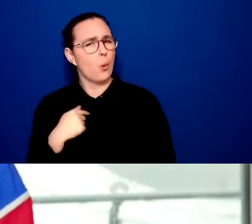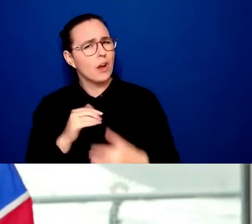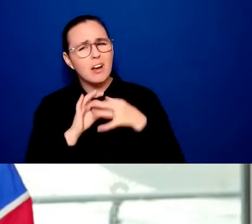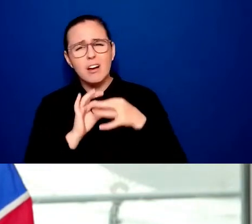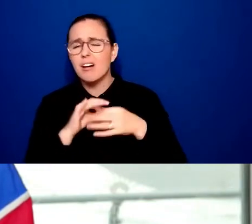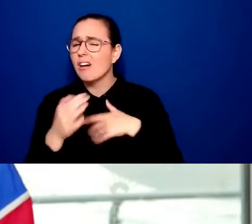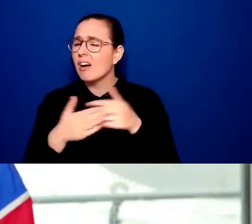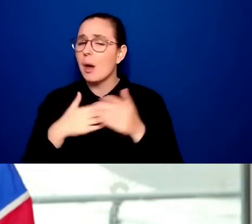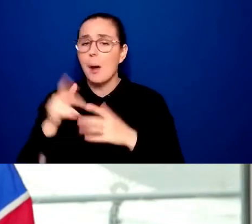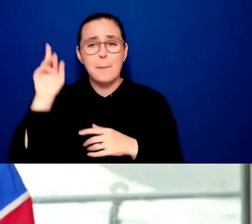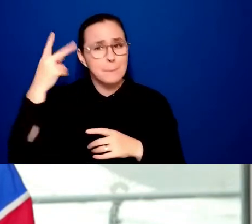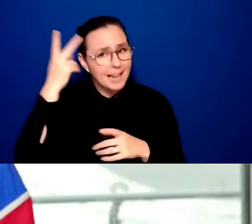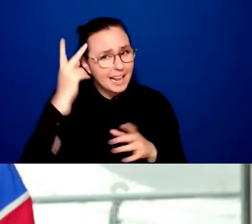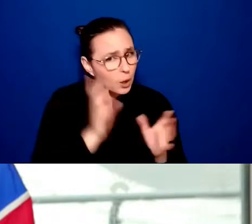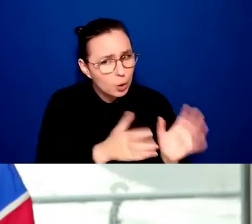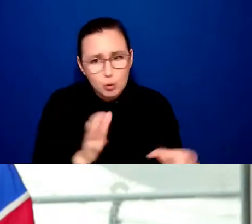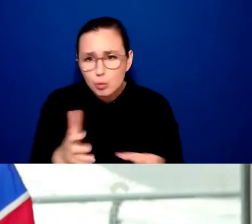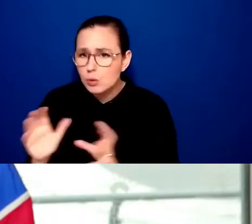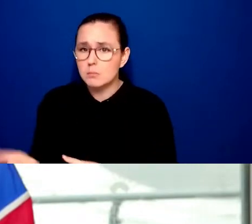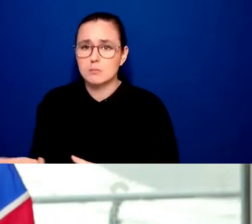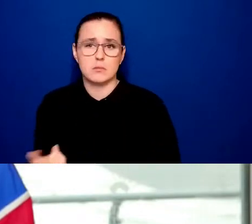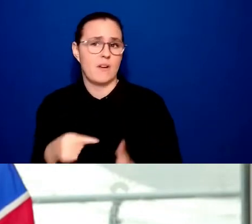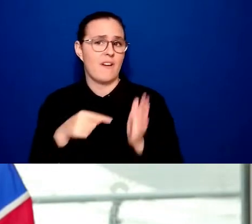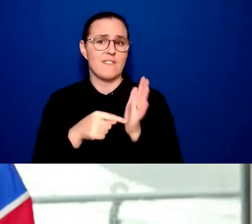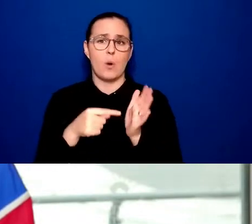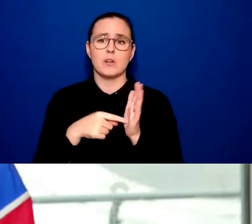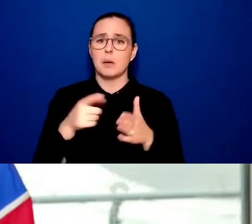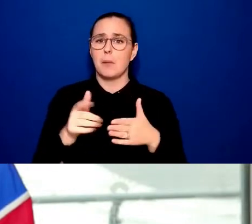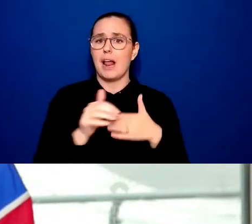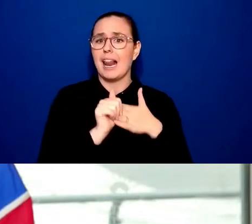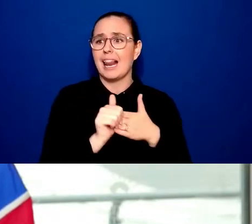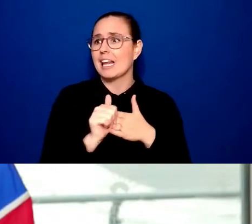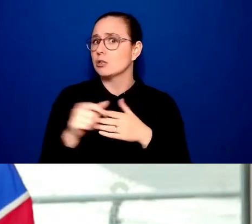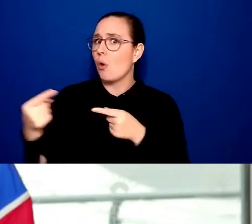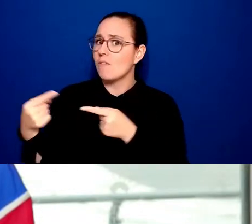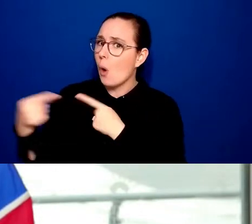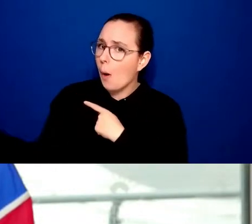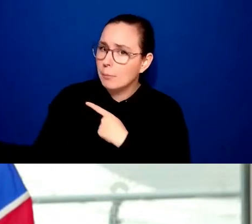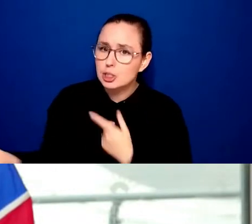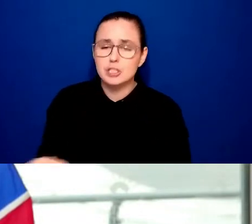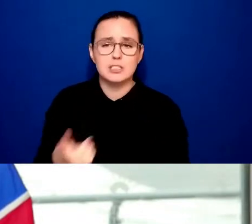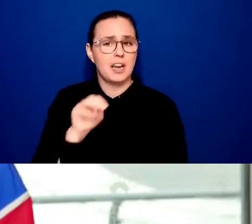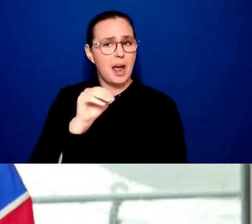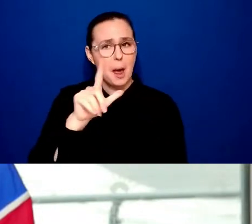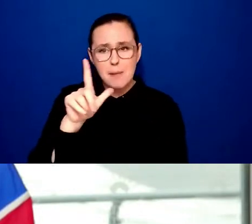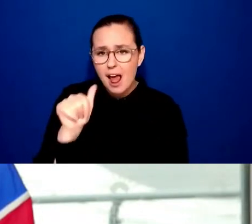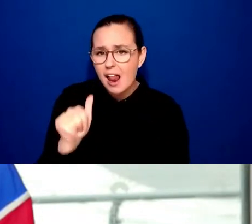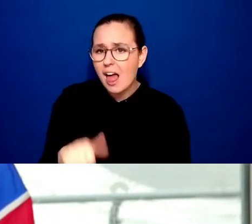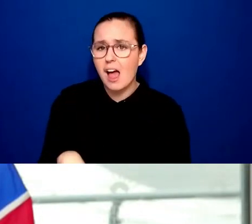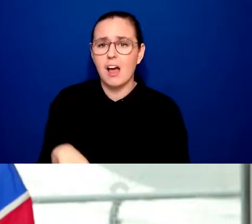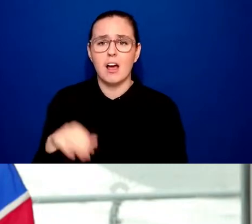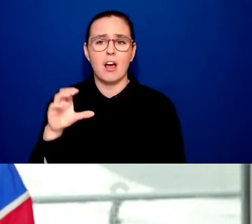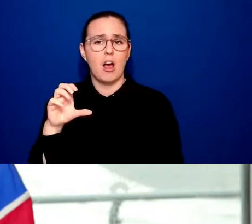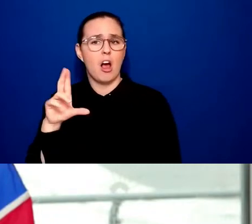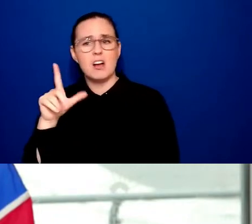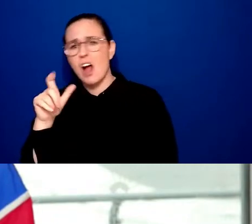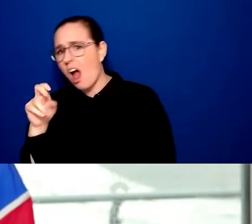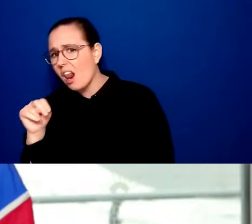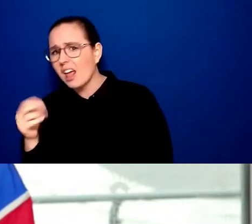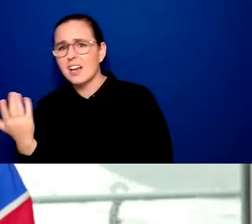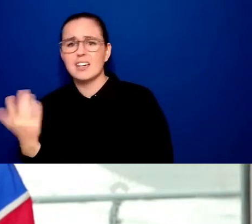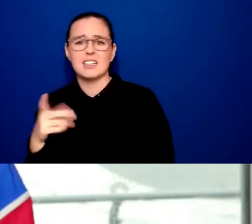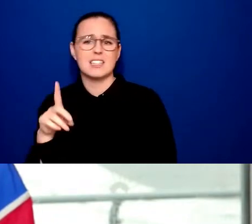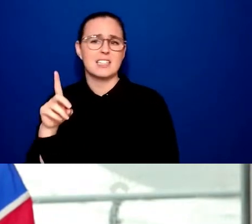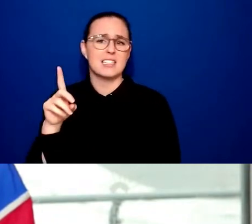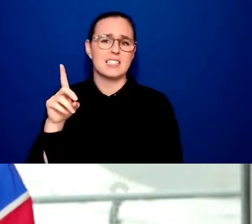vaccination shown by the Leader of the Opposition, Shirley Bond, by MLAs such as Nathan Cullen and Jen Rice and Dan Davies and